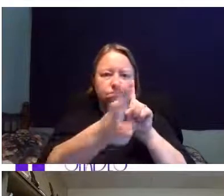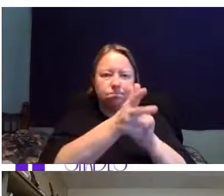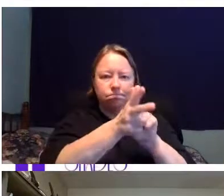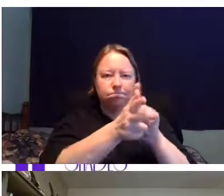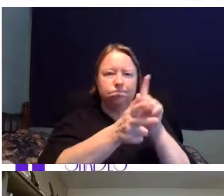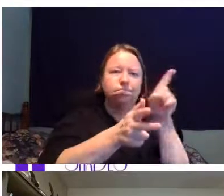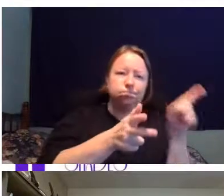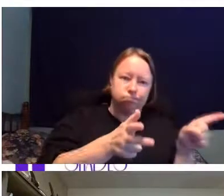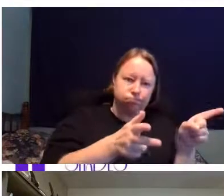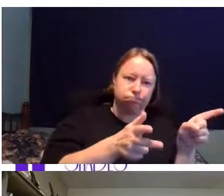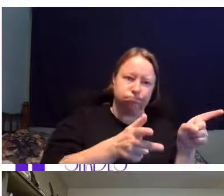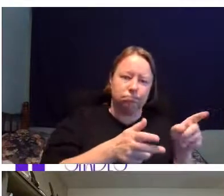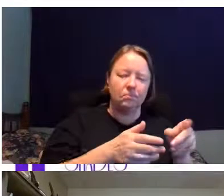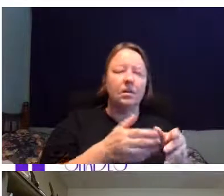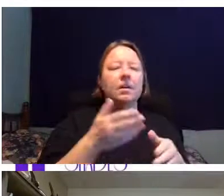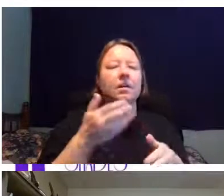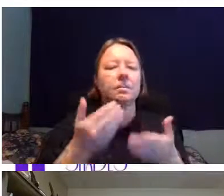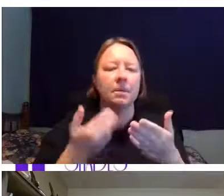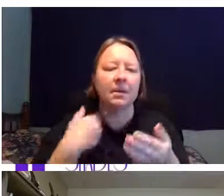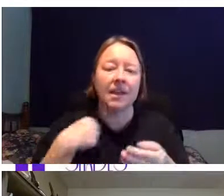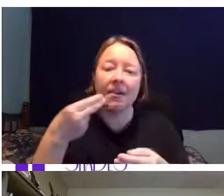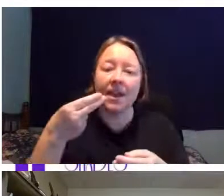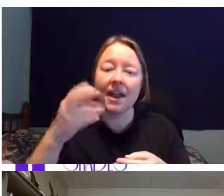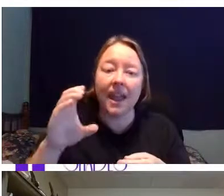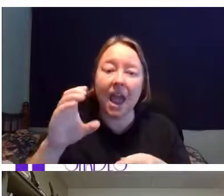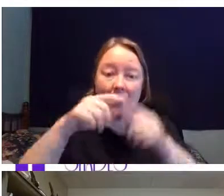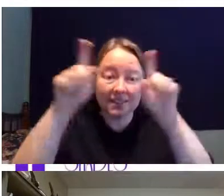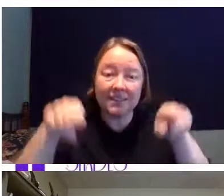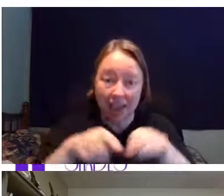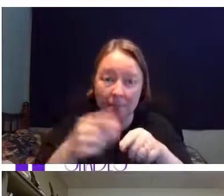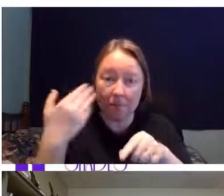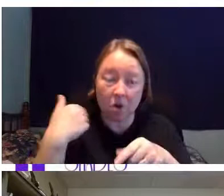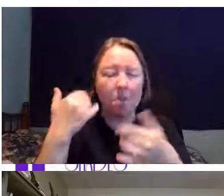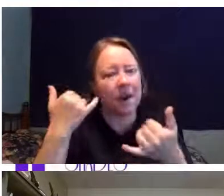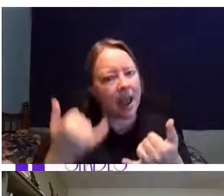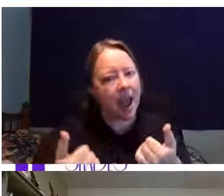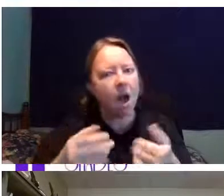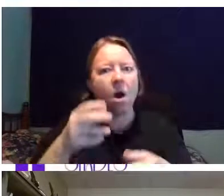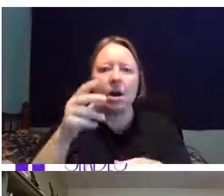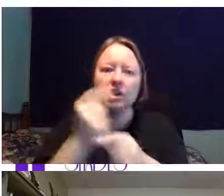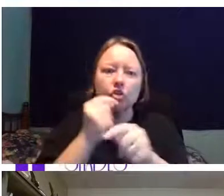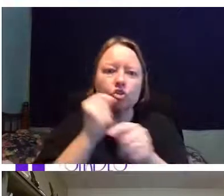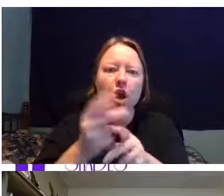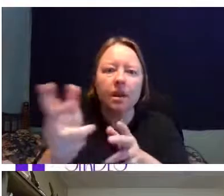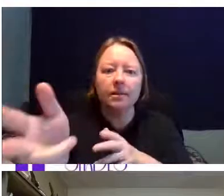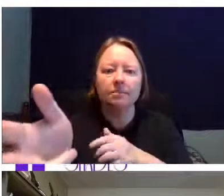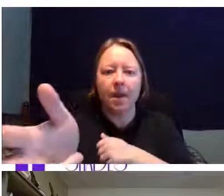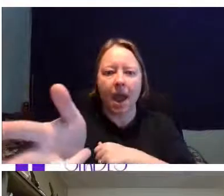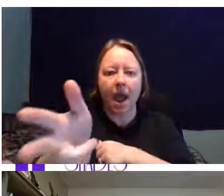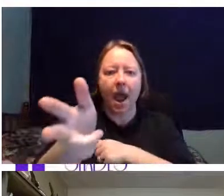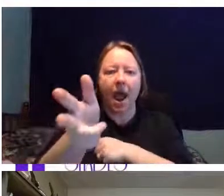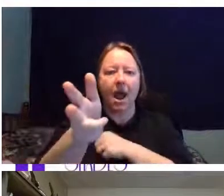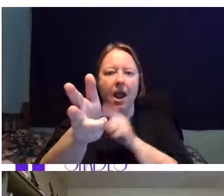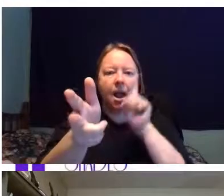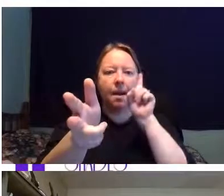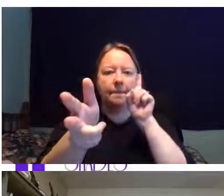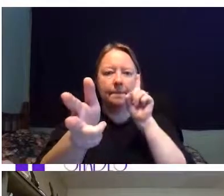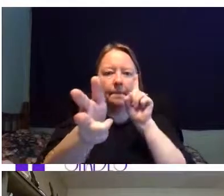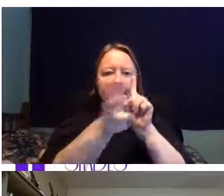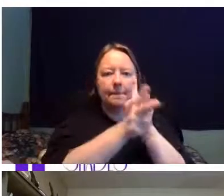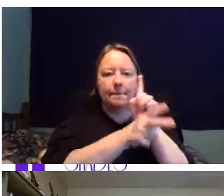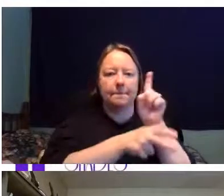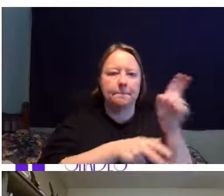handicap signage, and then a delivery truck backs up and they knock down the signage, and now the signage is missing. So I